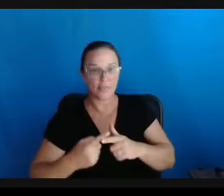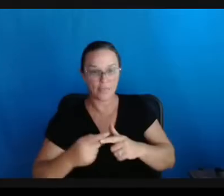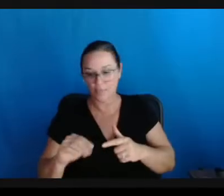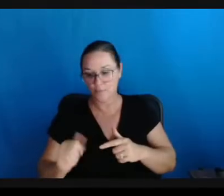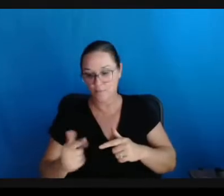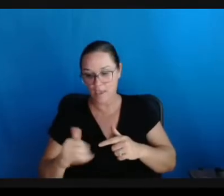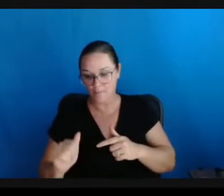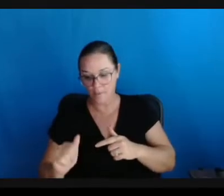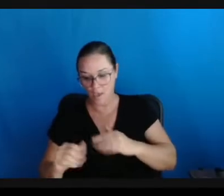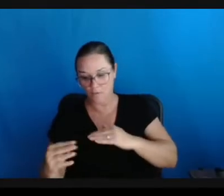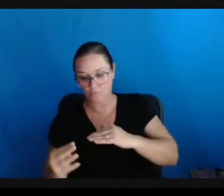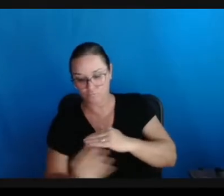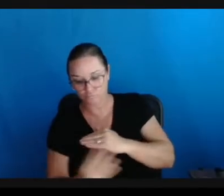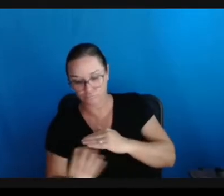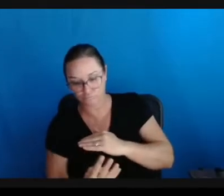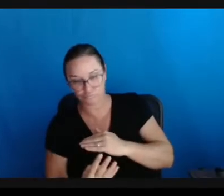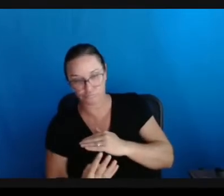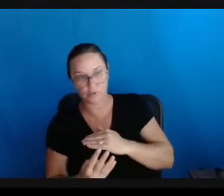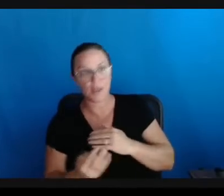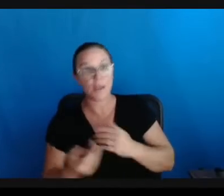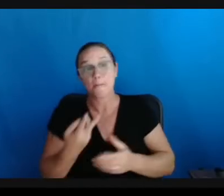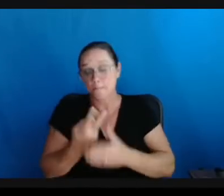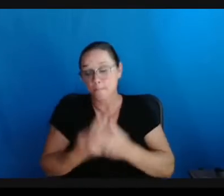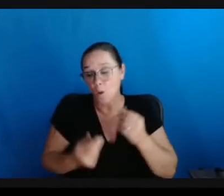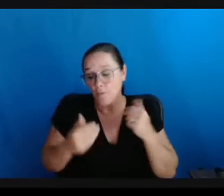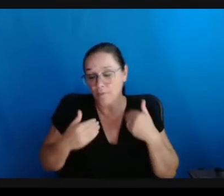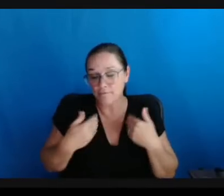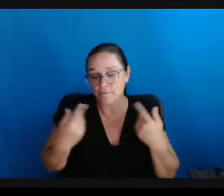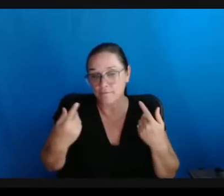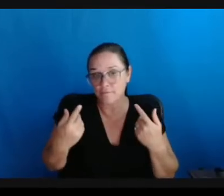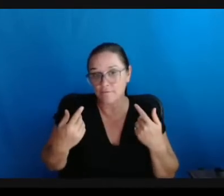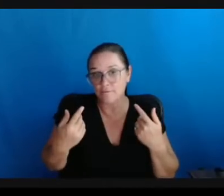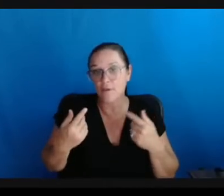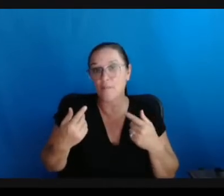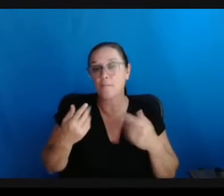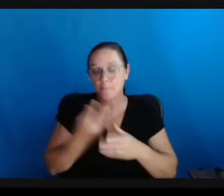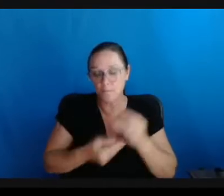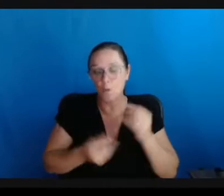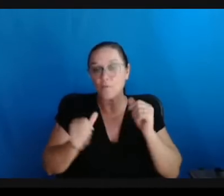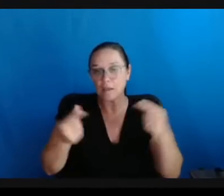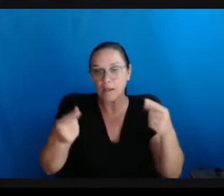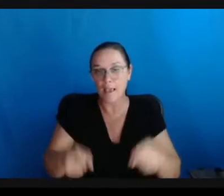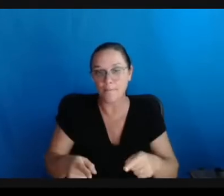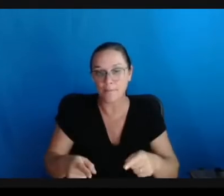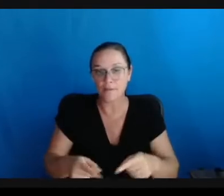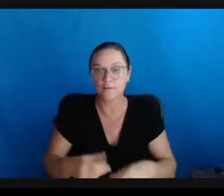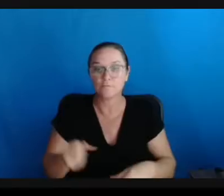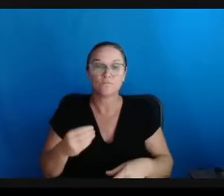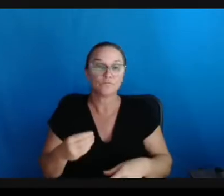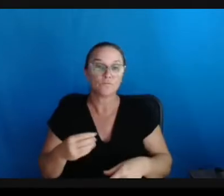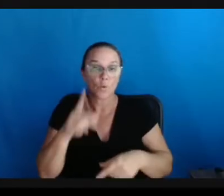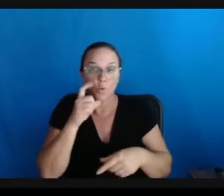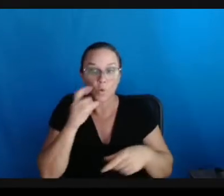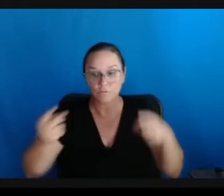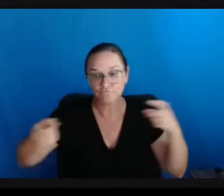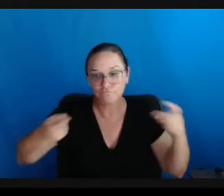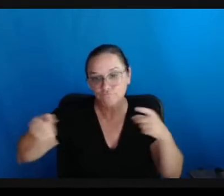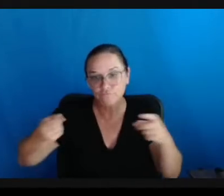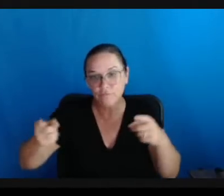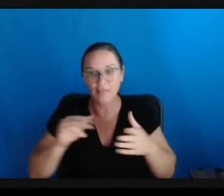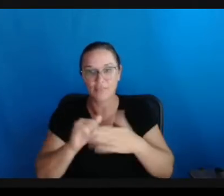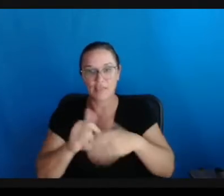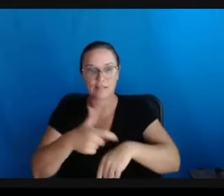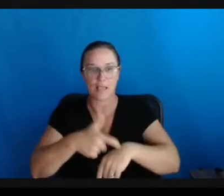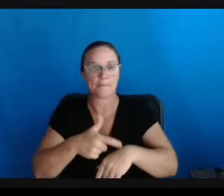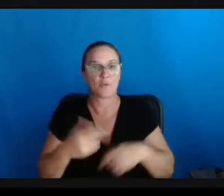the space? And both things have happened in the past. And that's how they describe who's driving the car at any moment in time. Right now, it